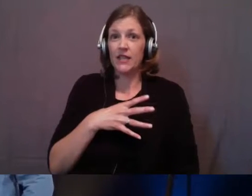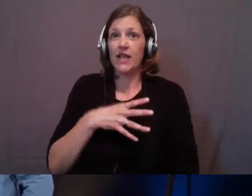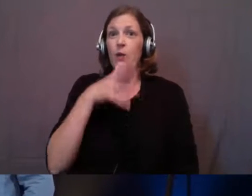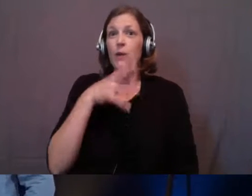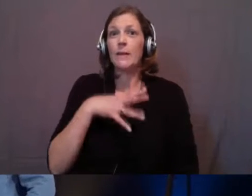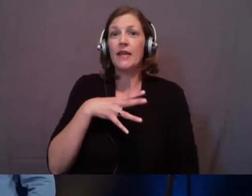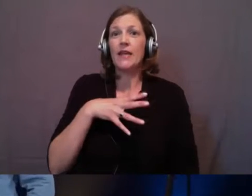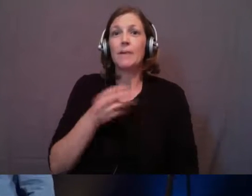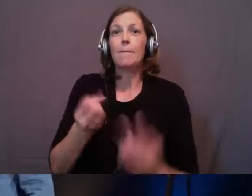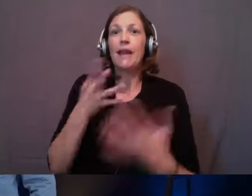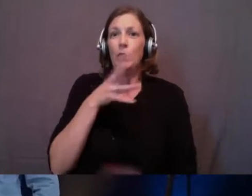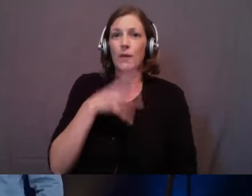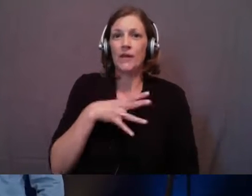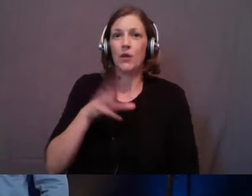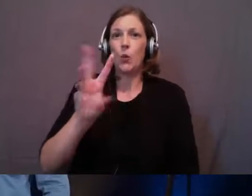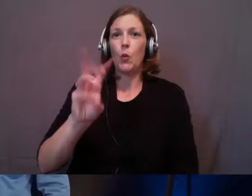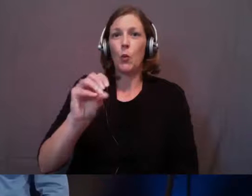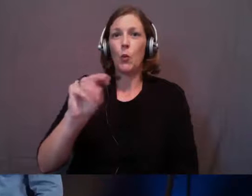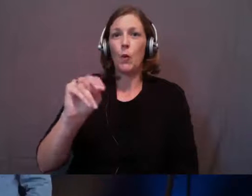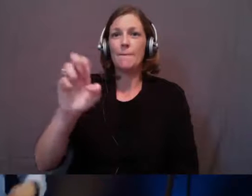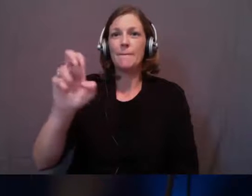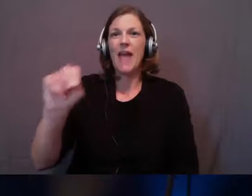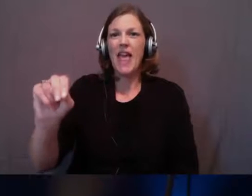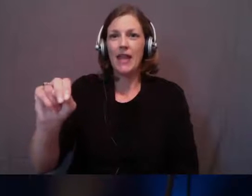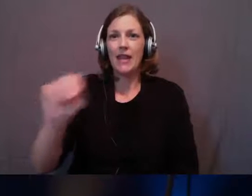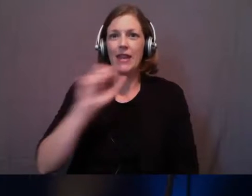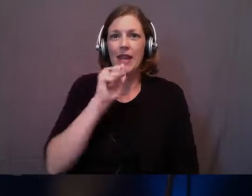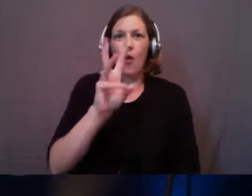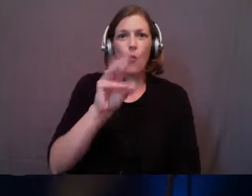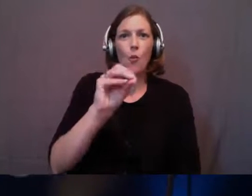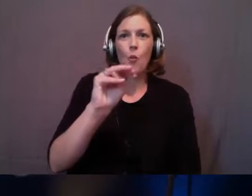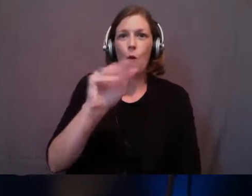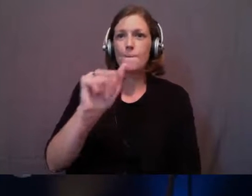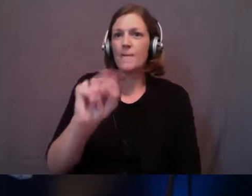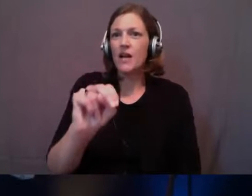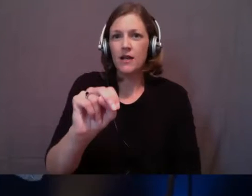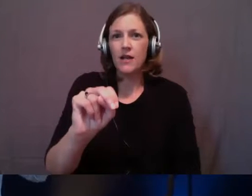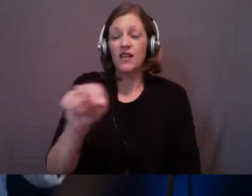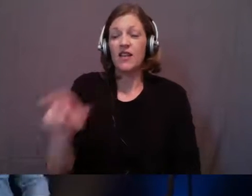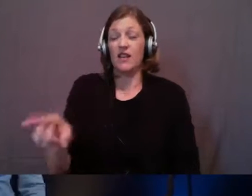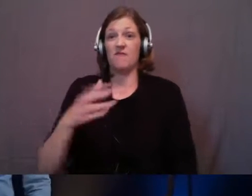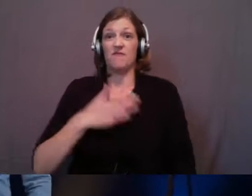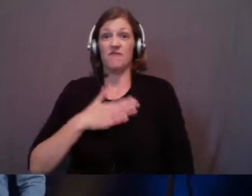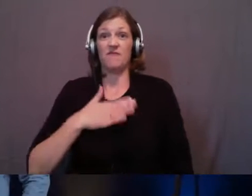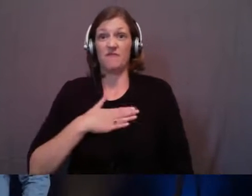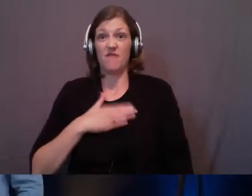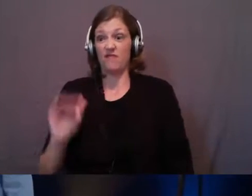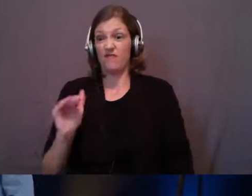an E, not an A. My grandfather, short little white guy, had children with 19 black